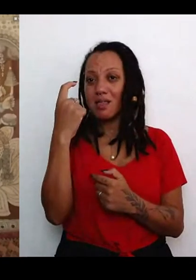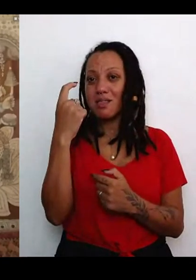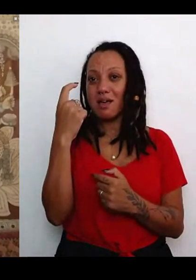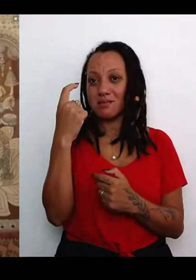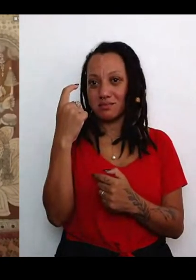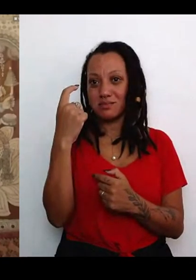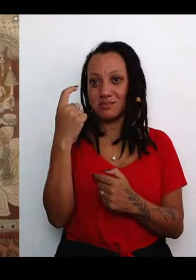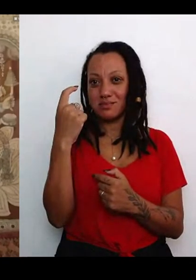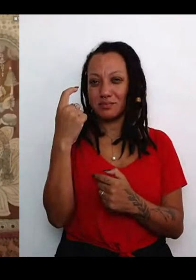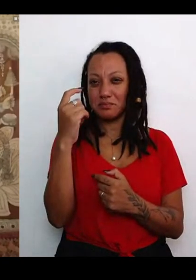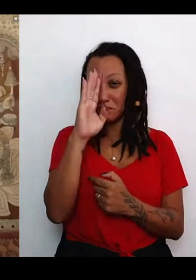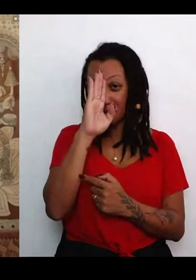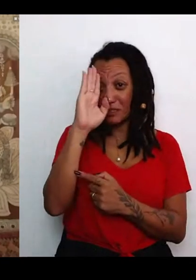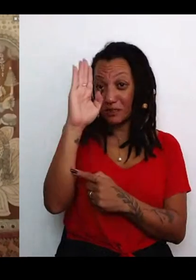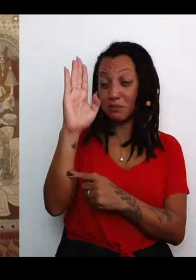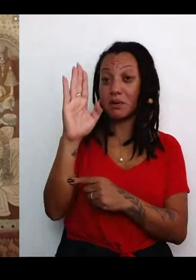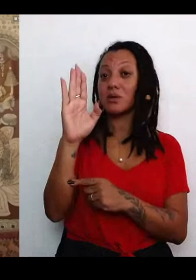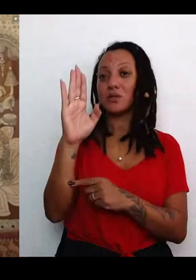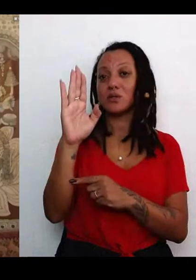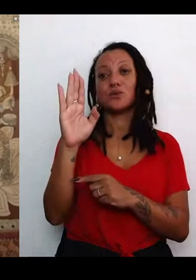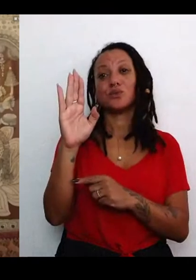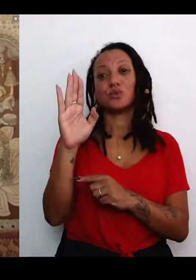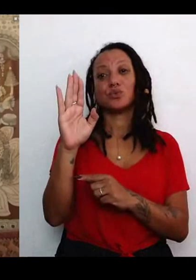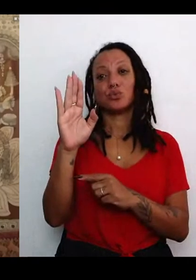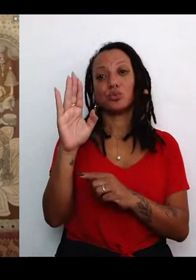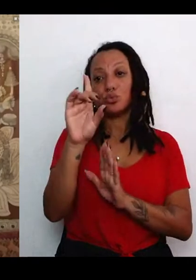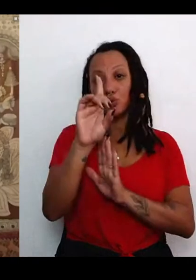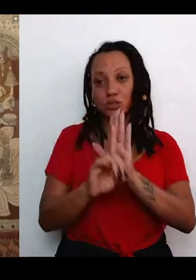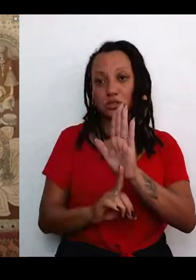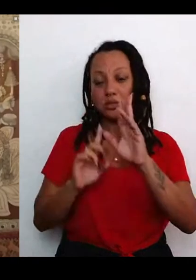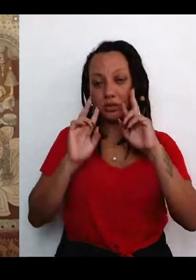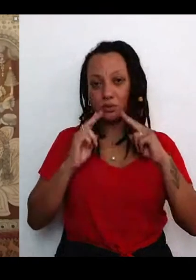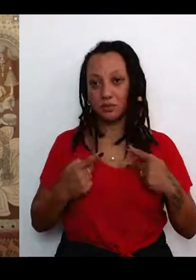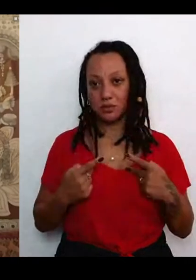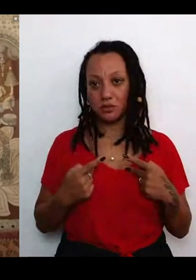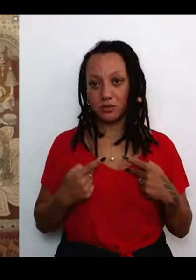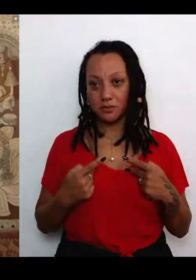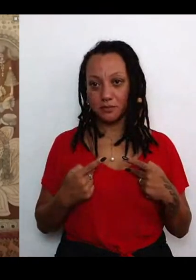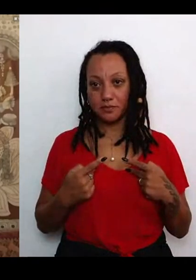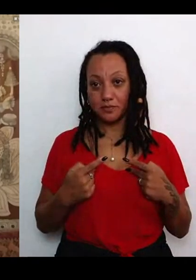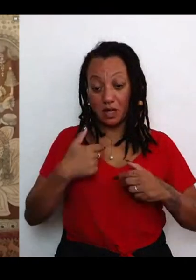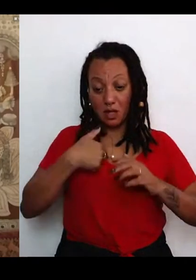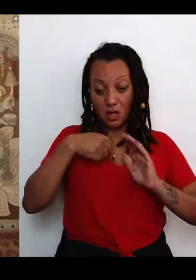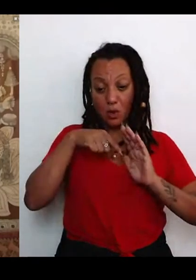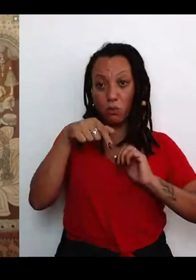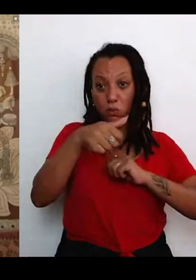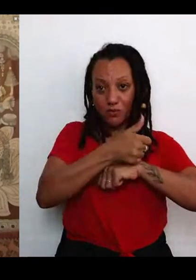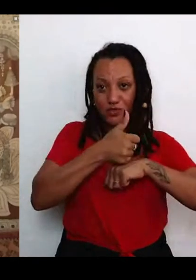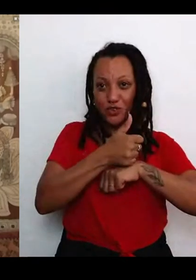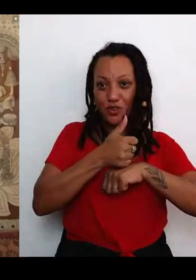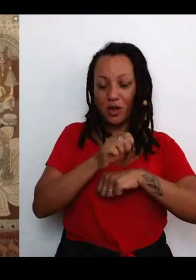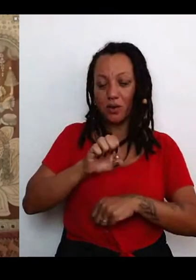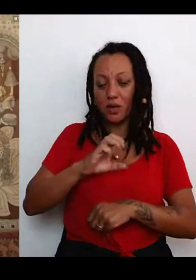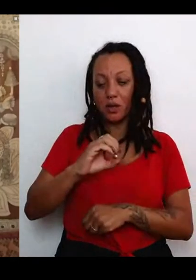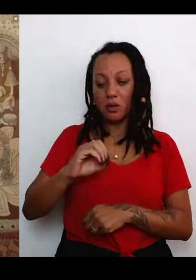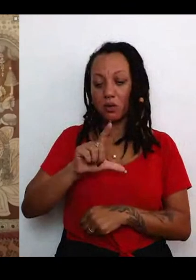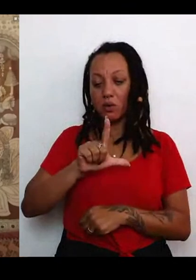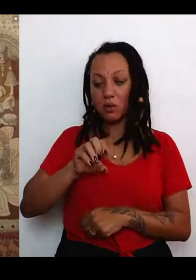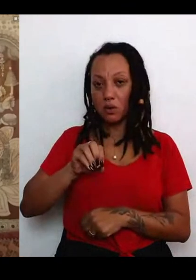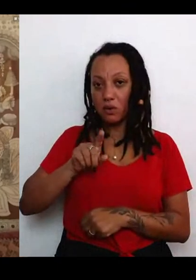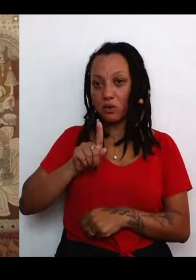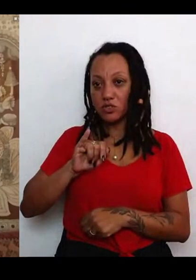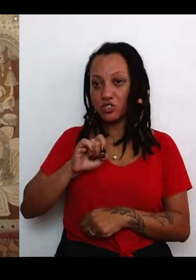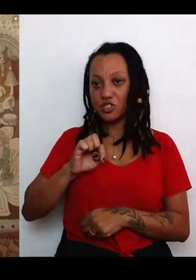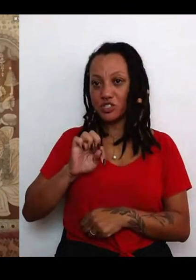ecologist for me our rights to live and our ability to live through from the earth we